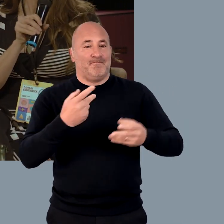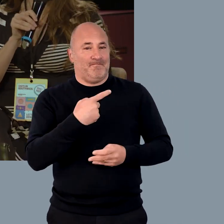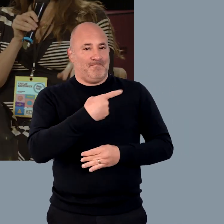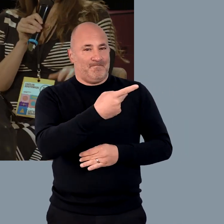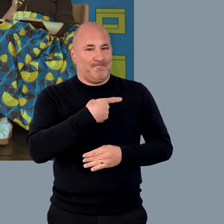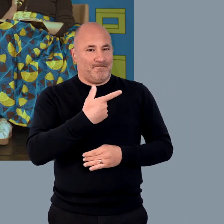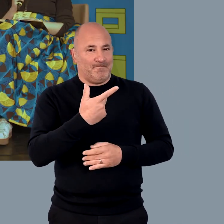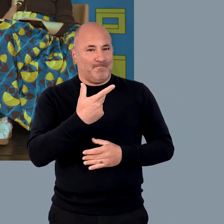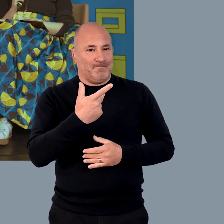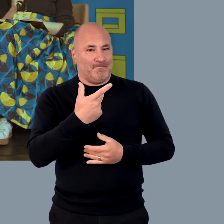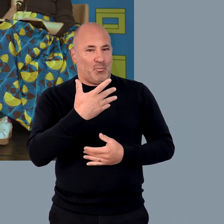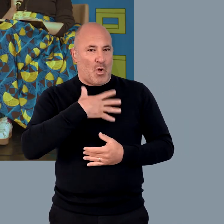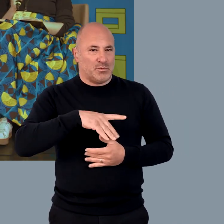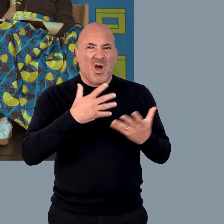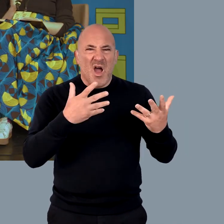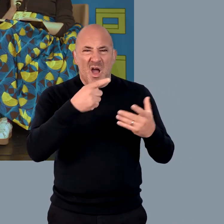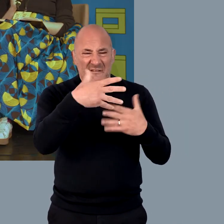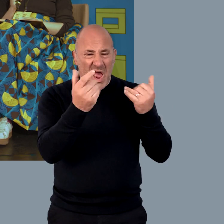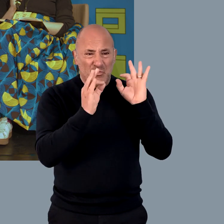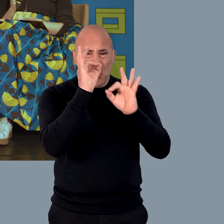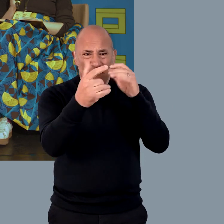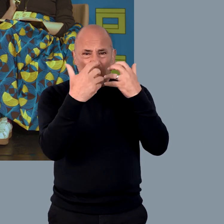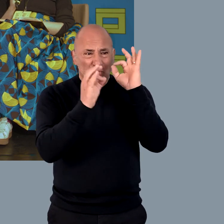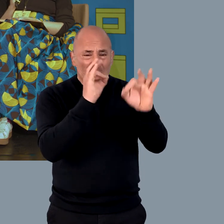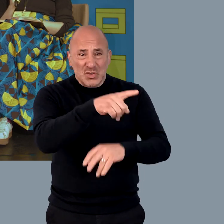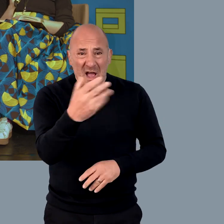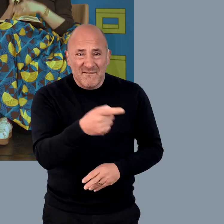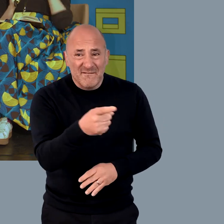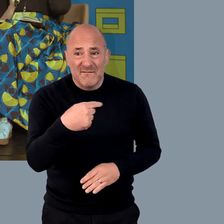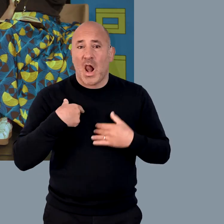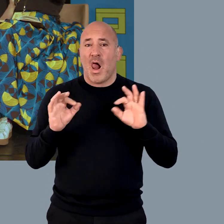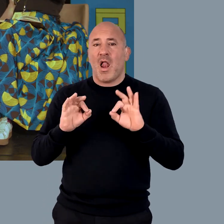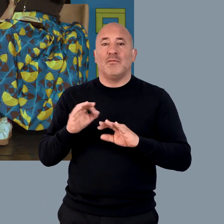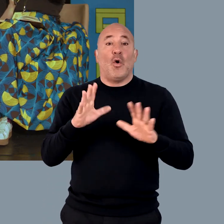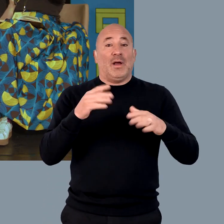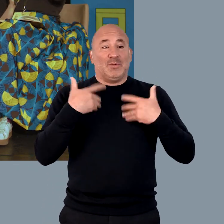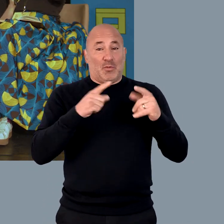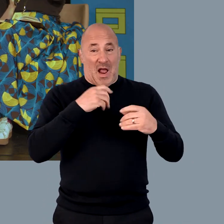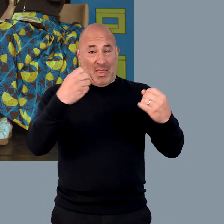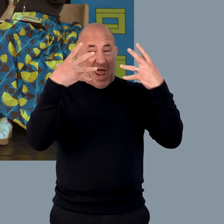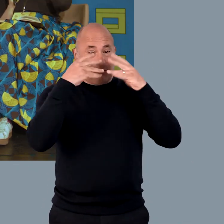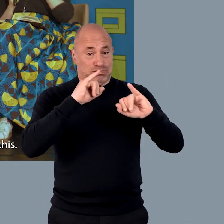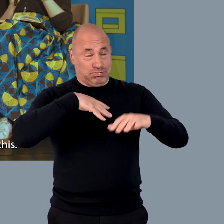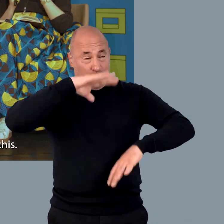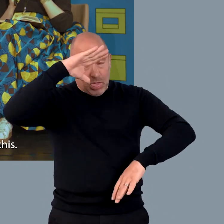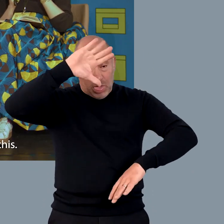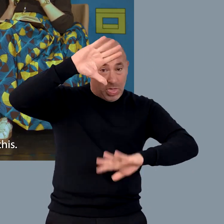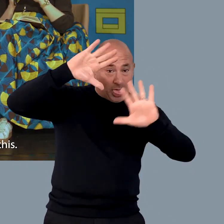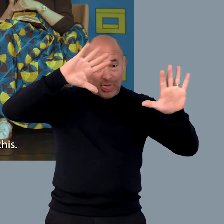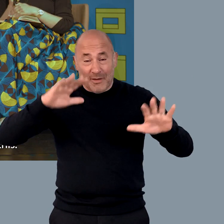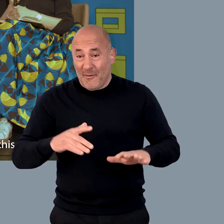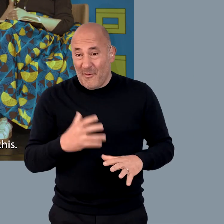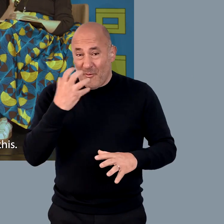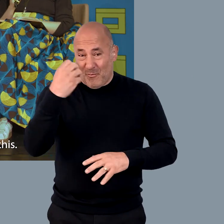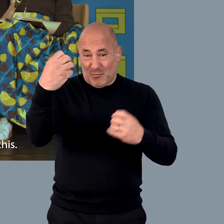wonderful. So Sara and I wanted to, do you have any other questions for our audience? No, so I'm just doing this because the lights are a killer. An absolute we killer. Can